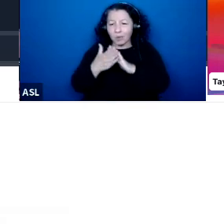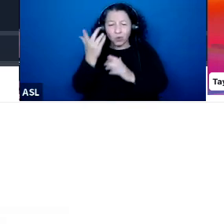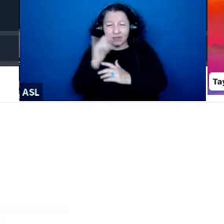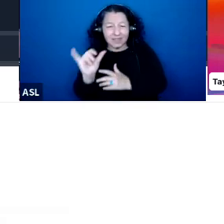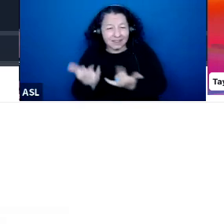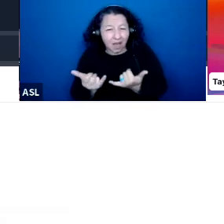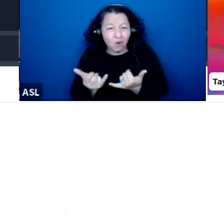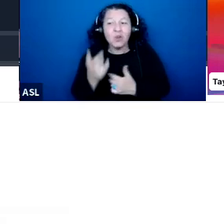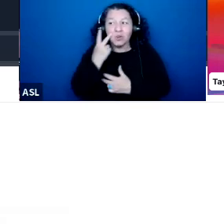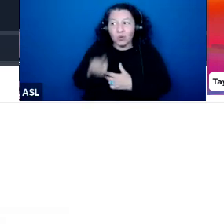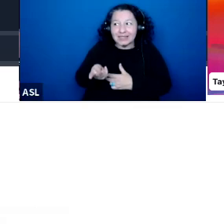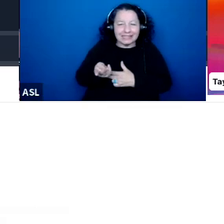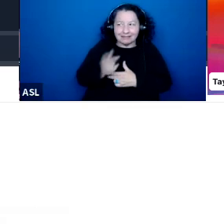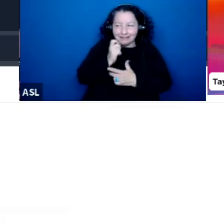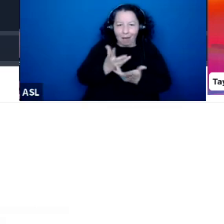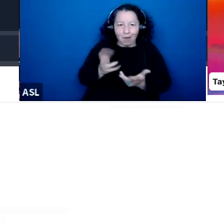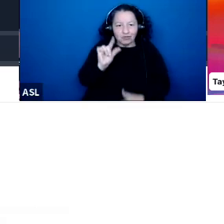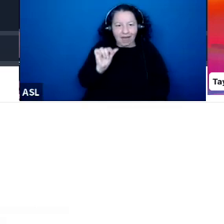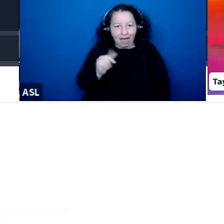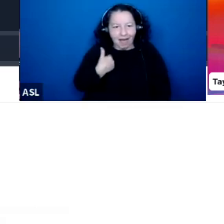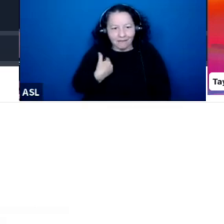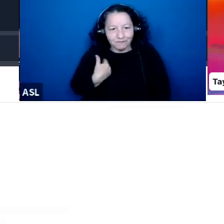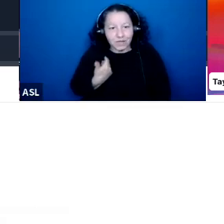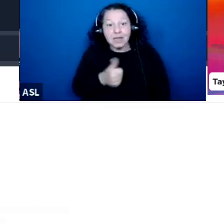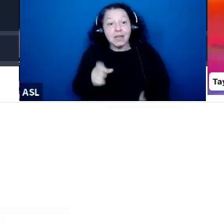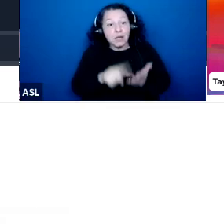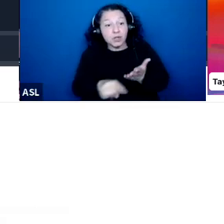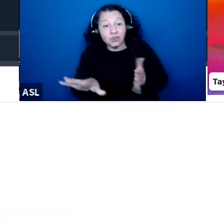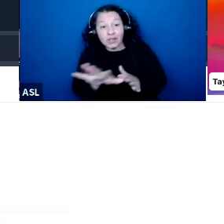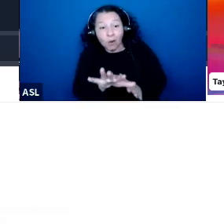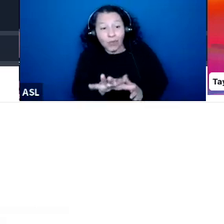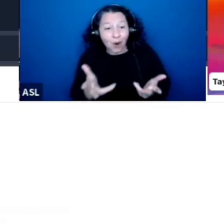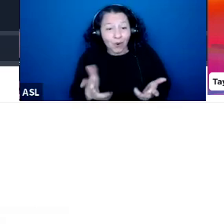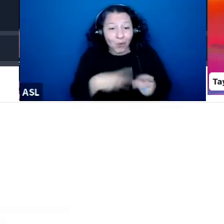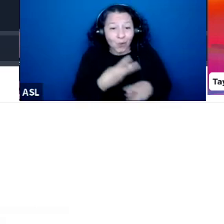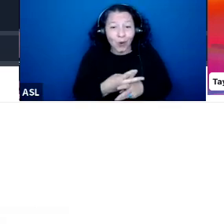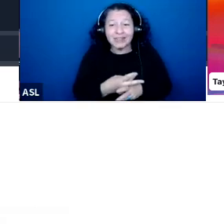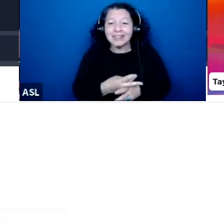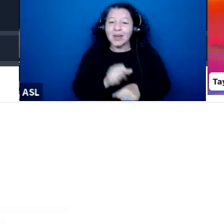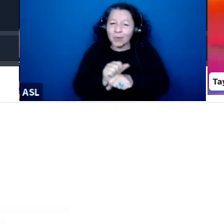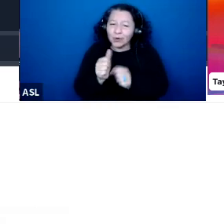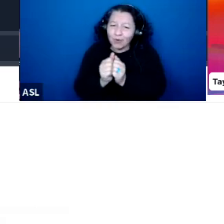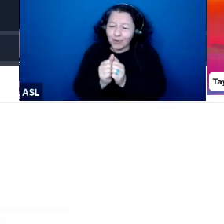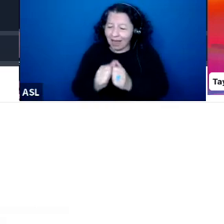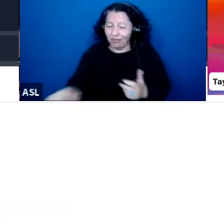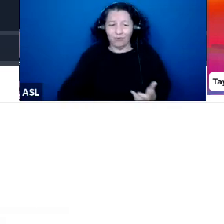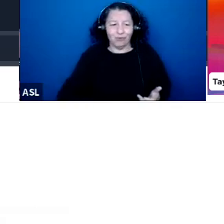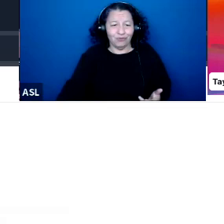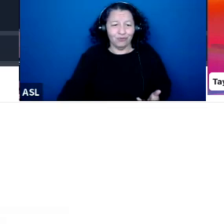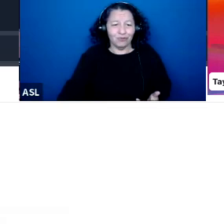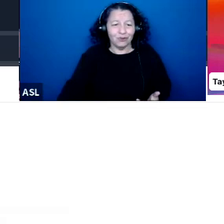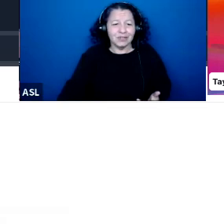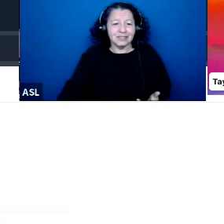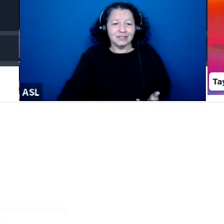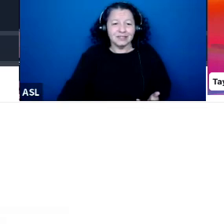what you will find is there's a real scarcity of that data. So for any researchers out there, collaborate with one another, get